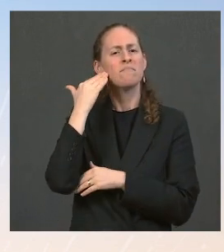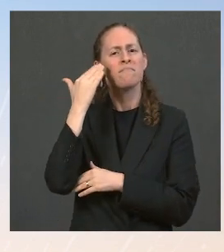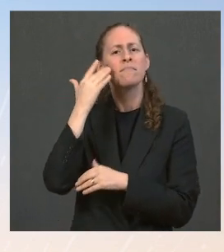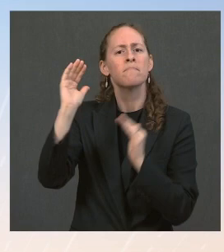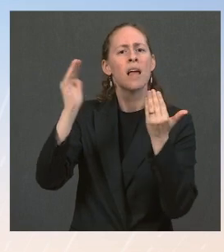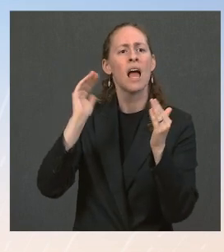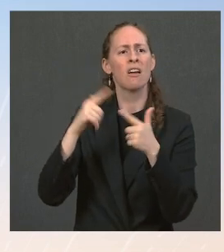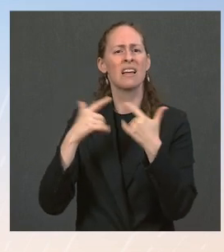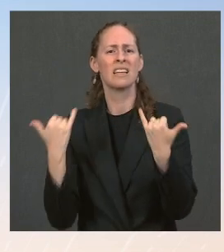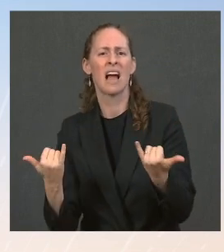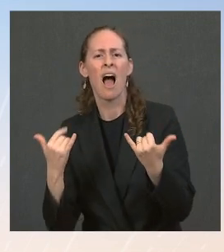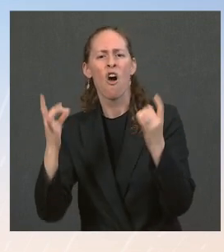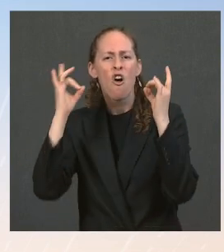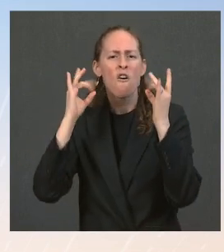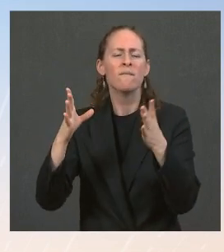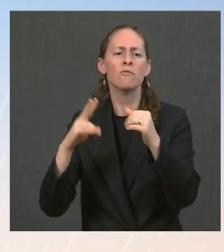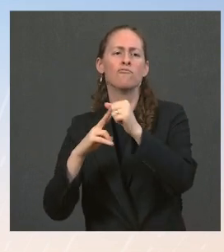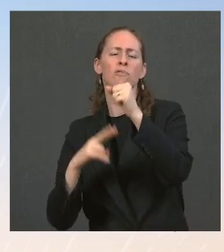are applying